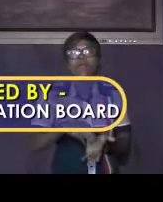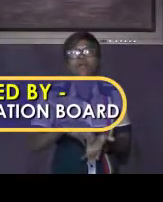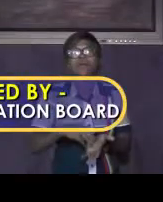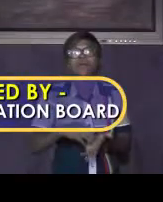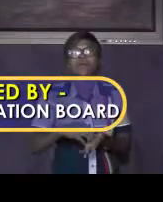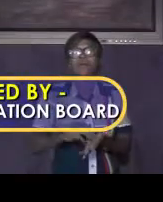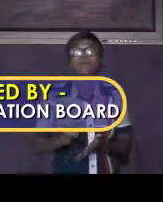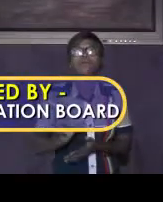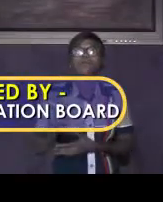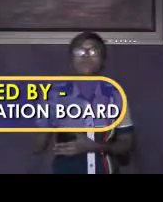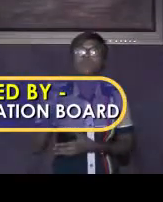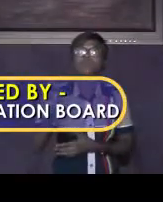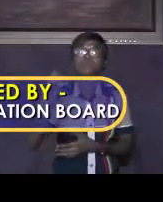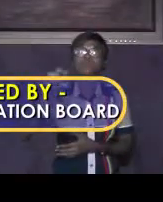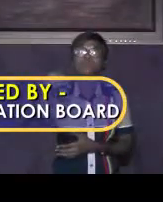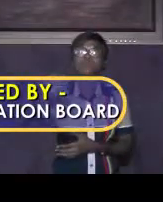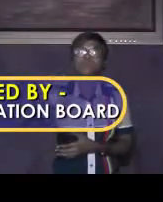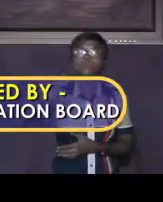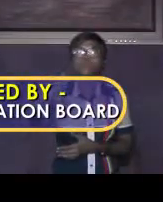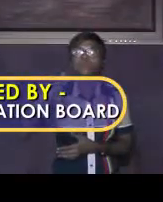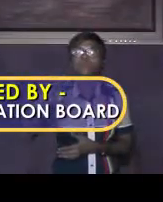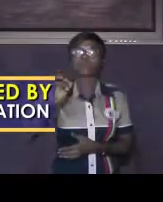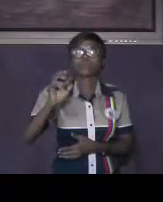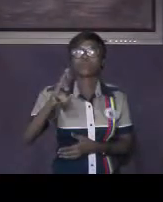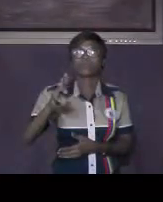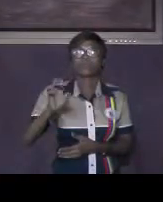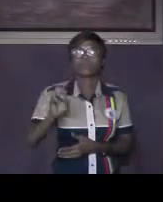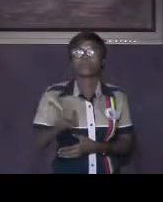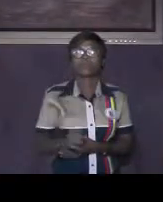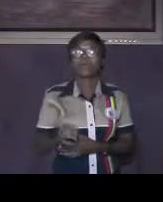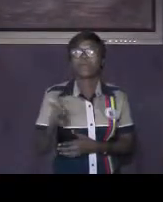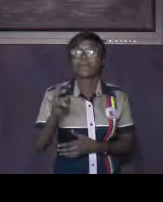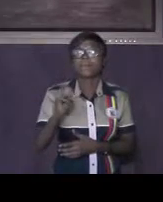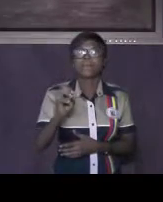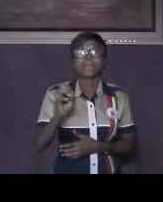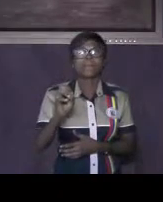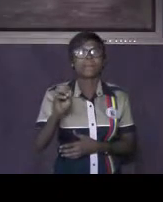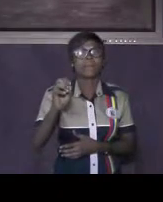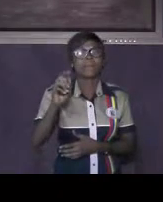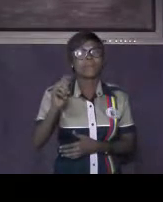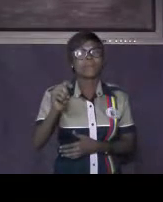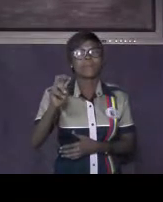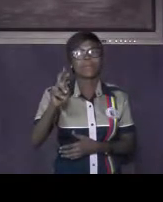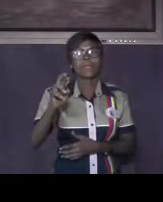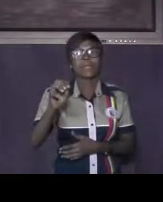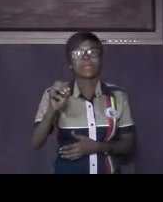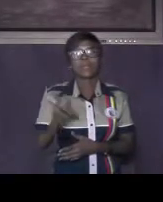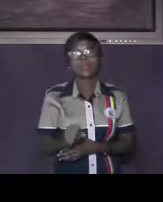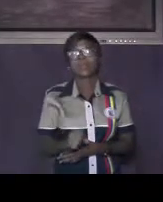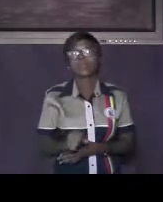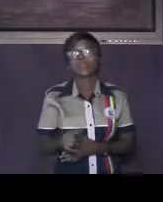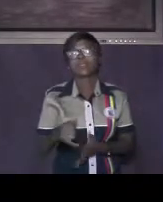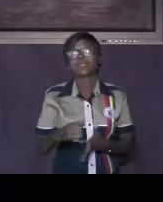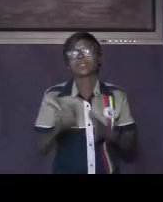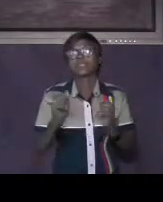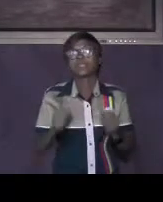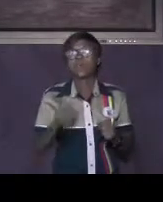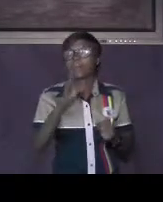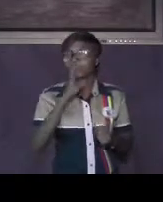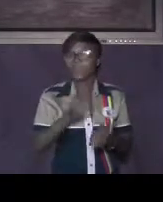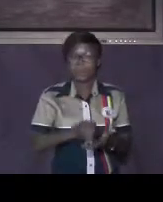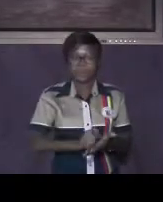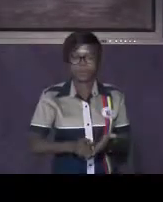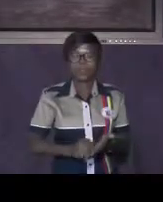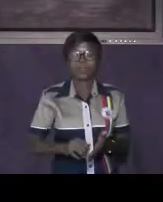square meters. But we want to change it to kilometer square or square kilometers. And so this 1 million square meters can be